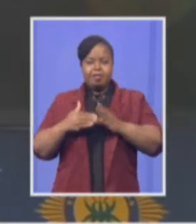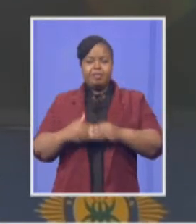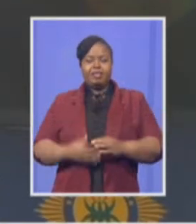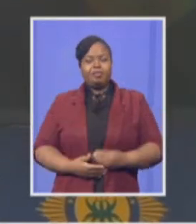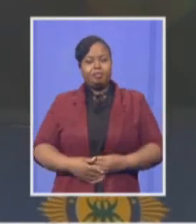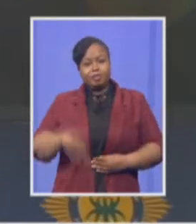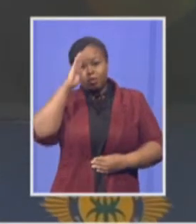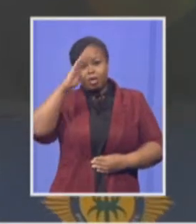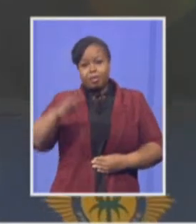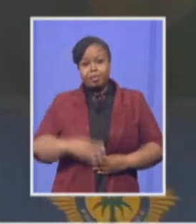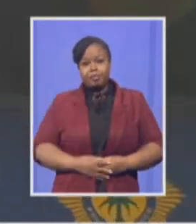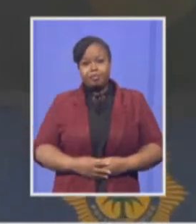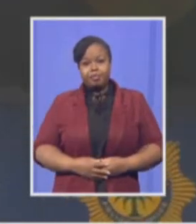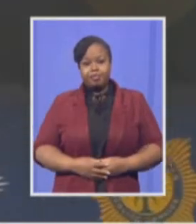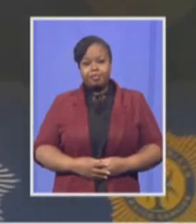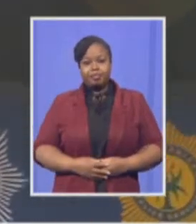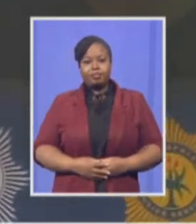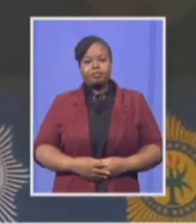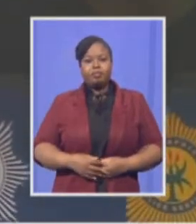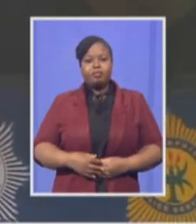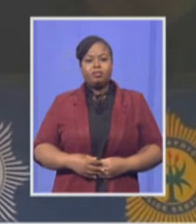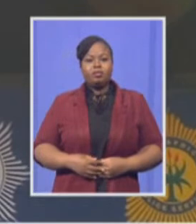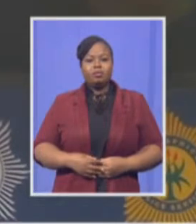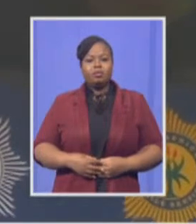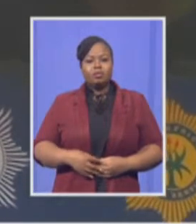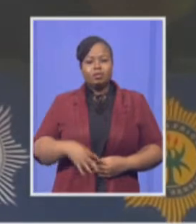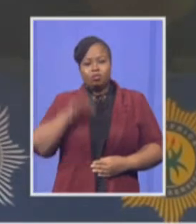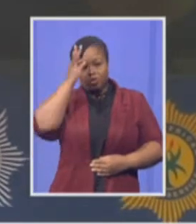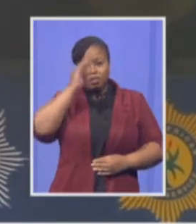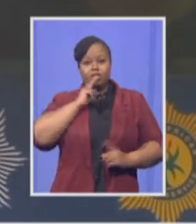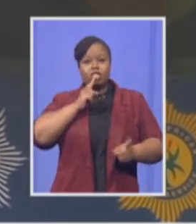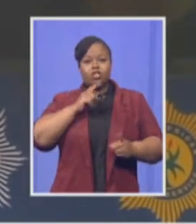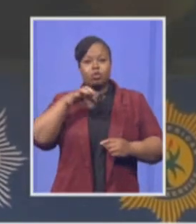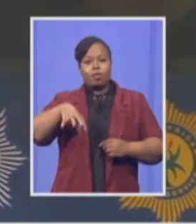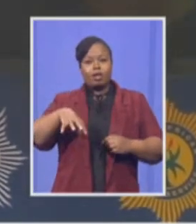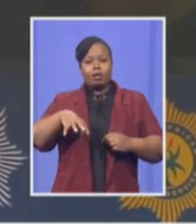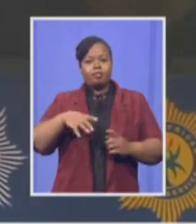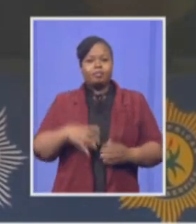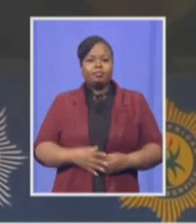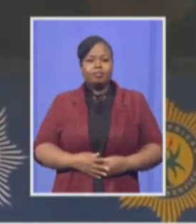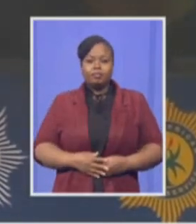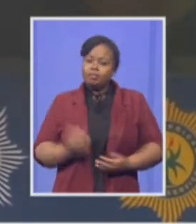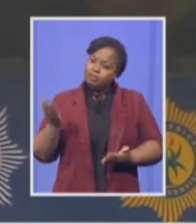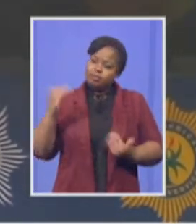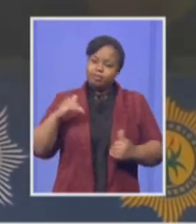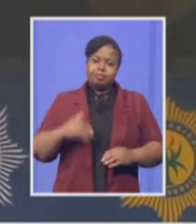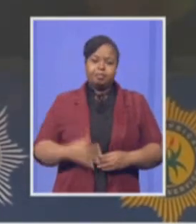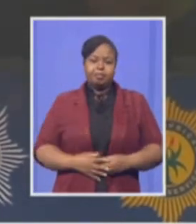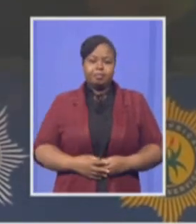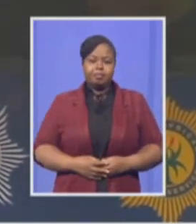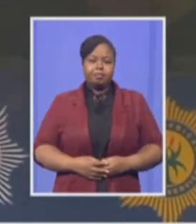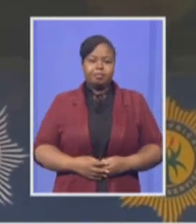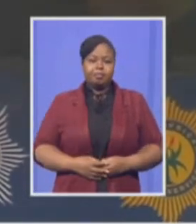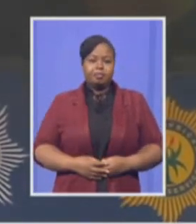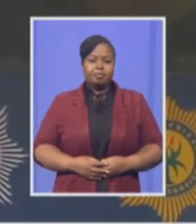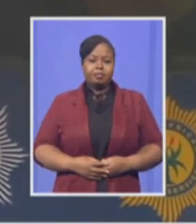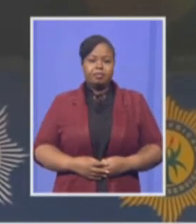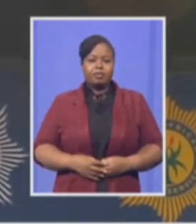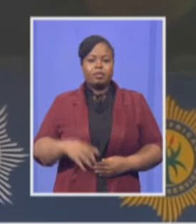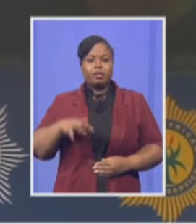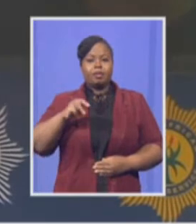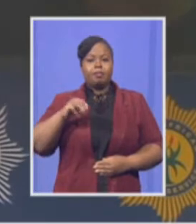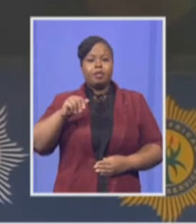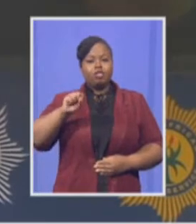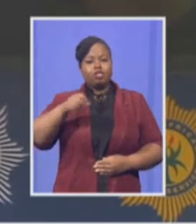Sanbonan. Kuzofika station command. What's the brigadier? General Marsh.